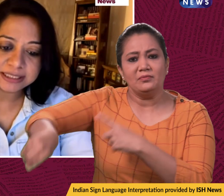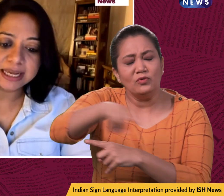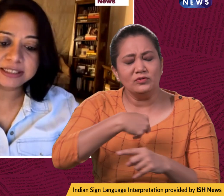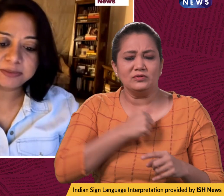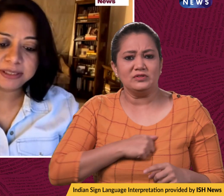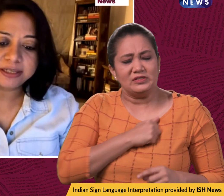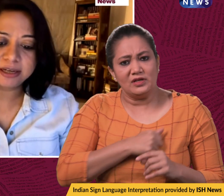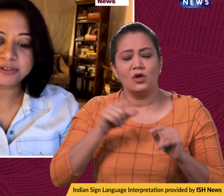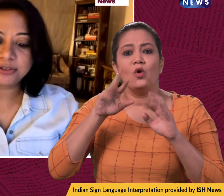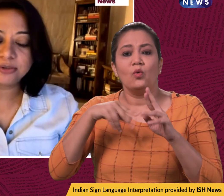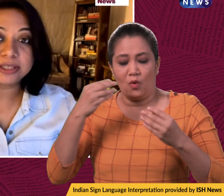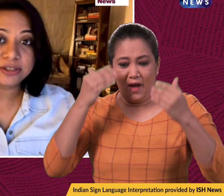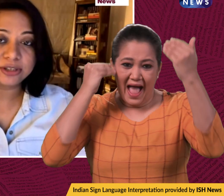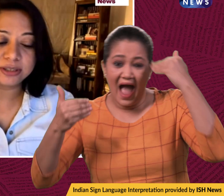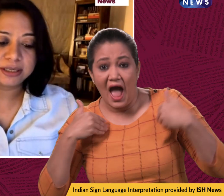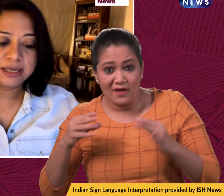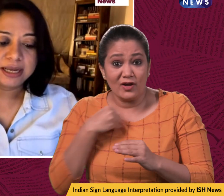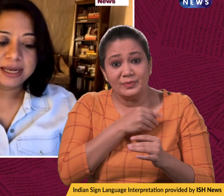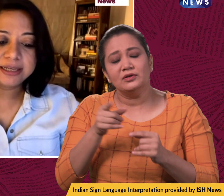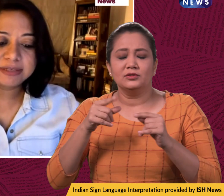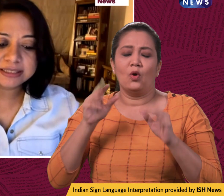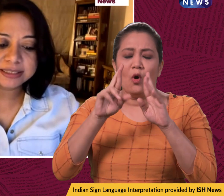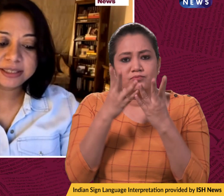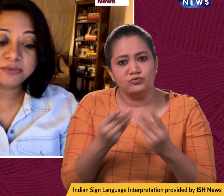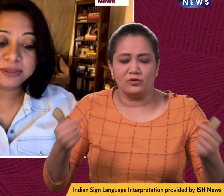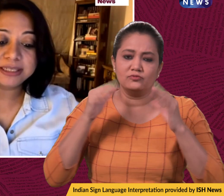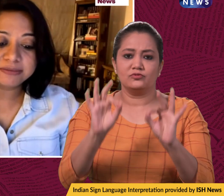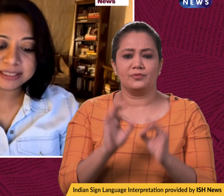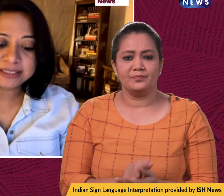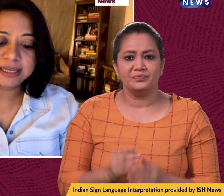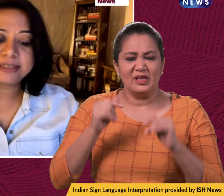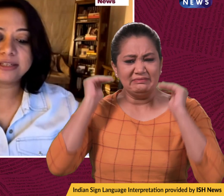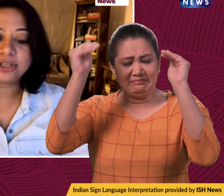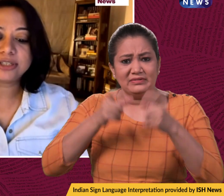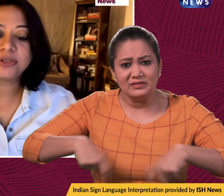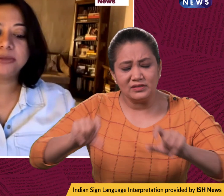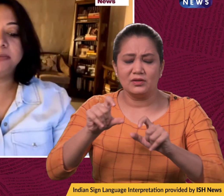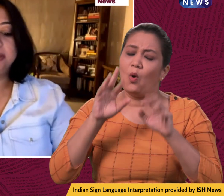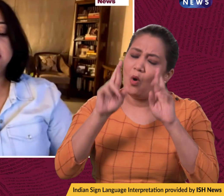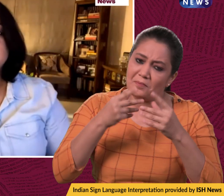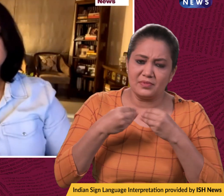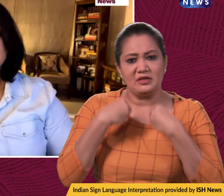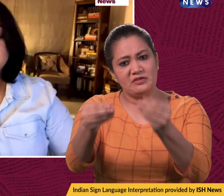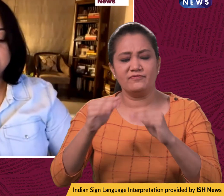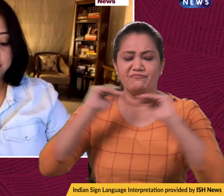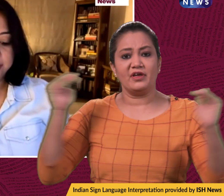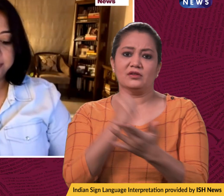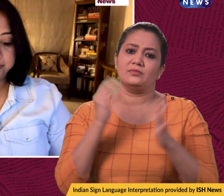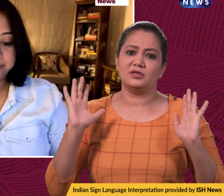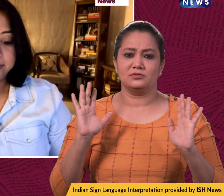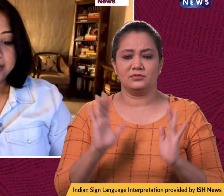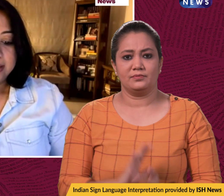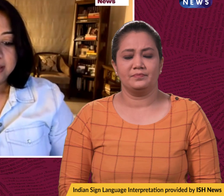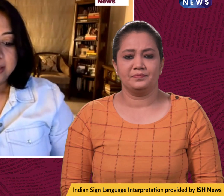families and speedy recovery to those injured. High-level SIT will investigate and justice will be delivered.